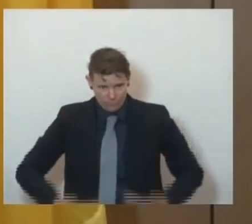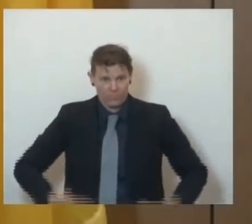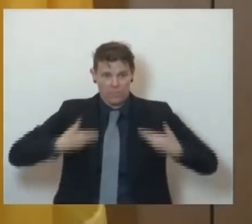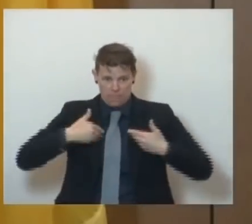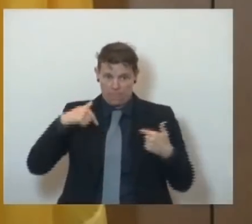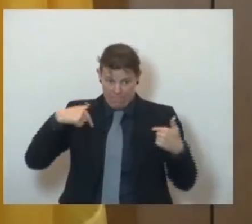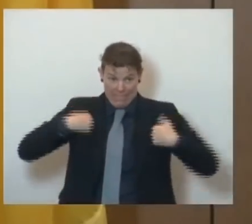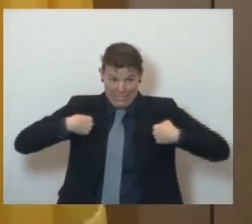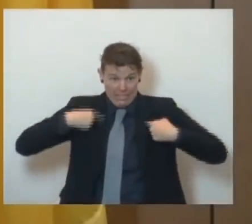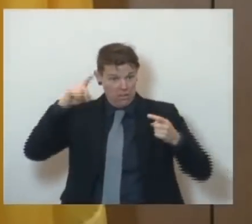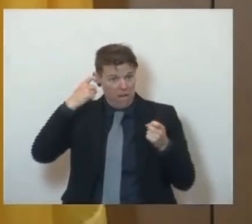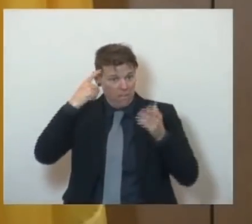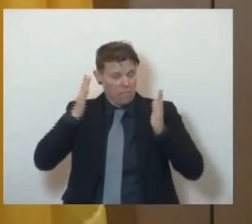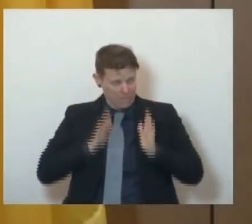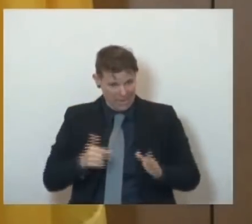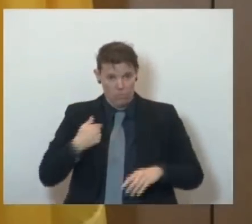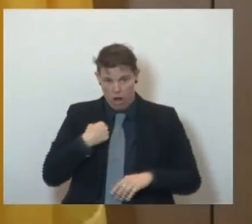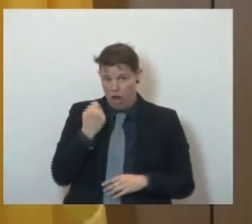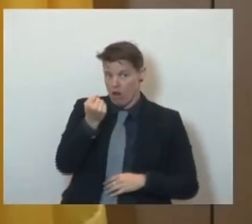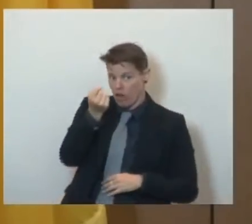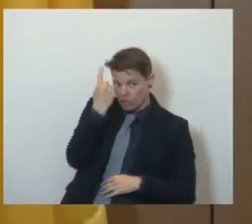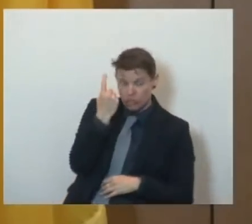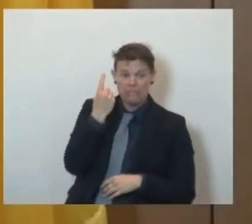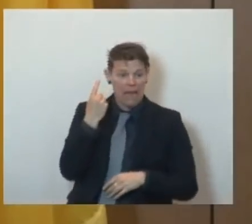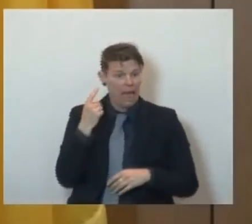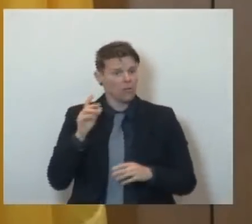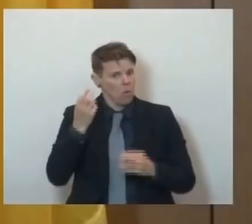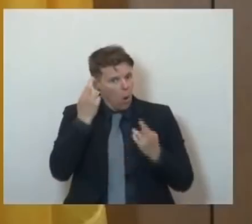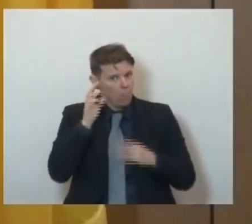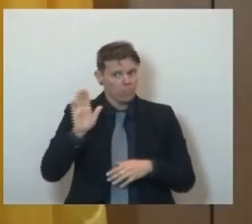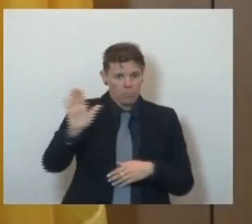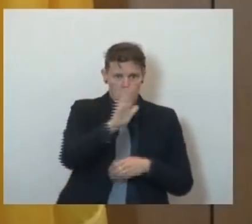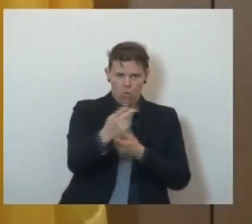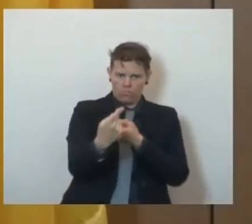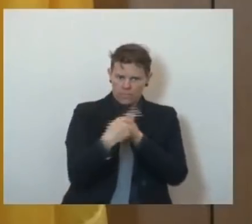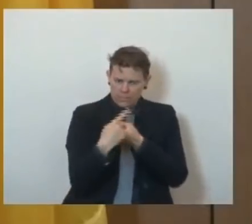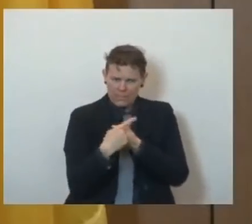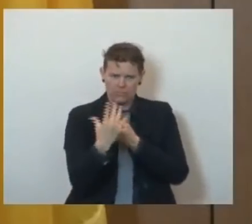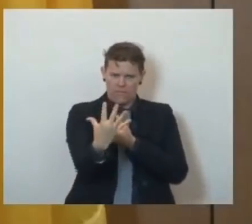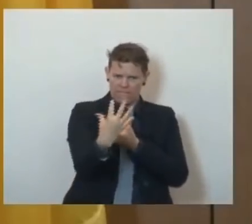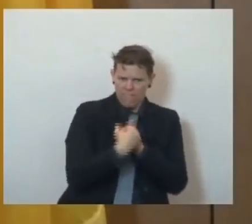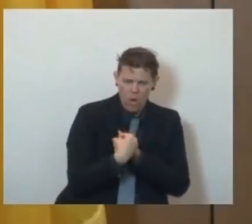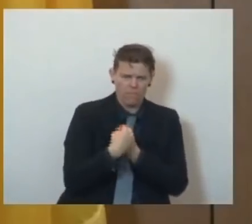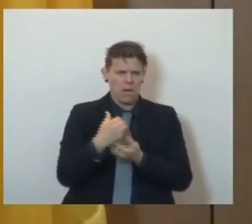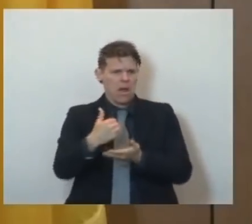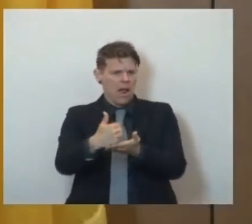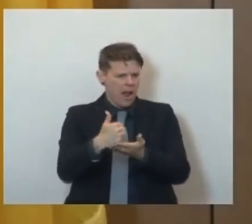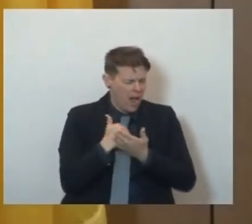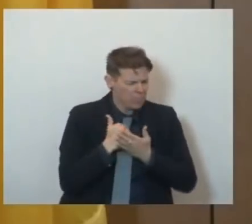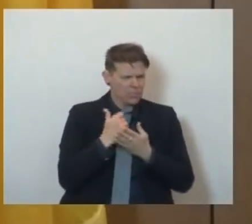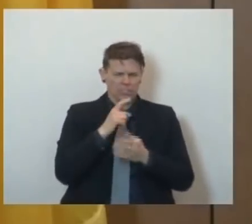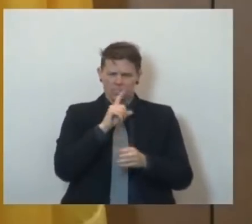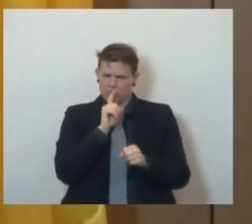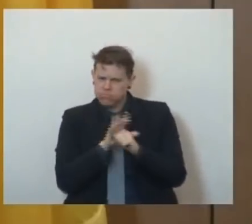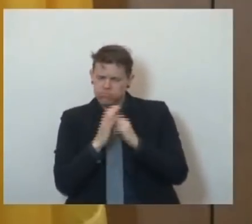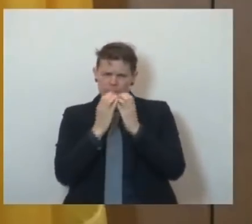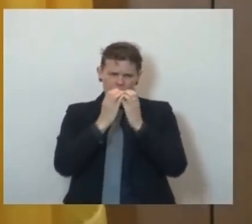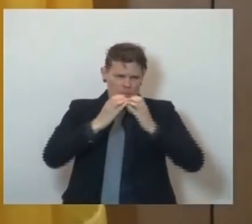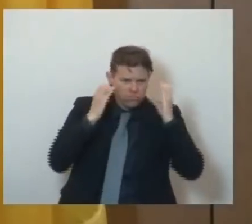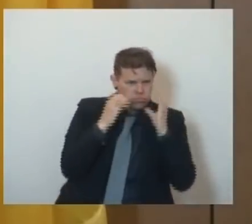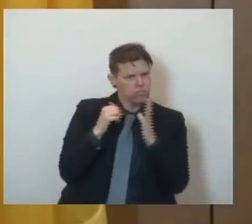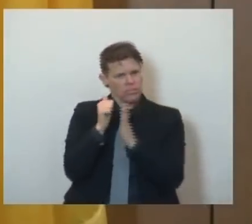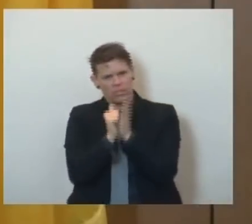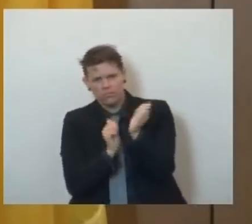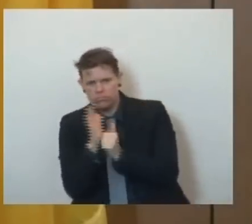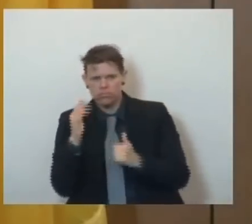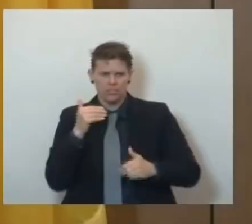hoping that your participation helps us, right, to maintain these efforts in a progressive, productive manner,